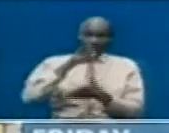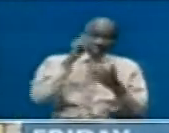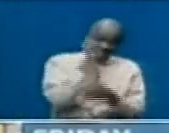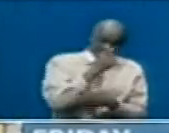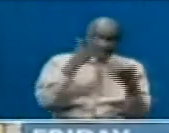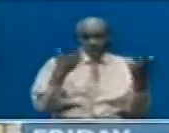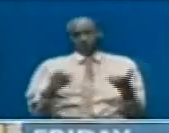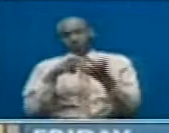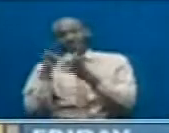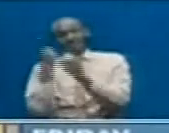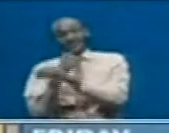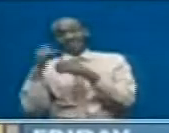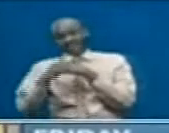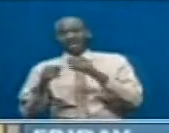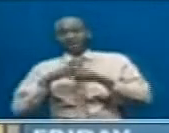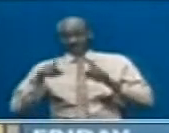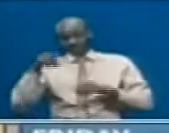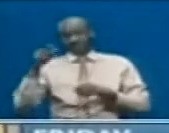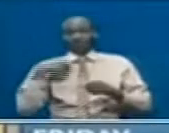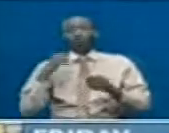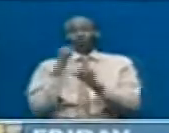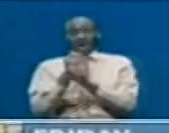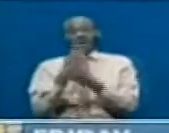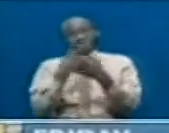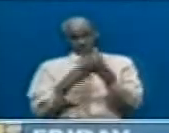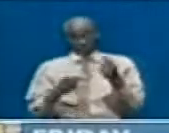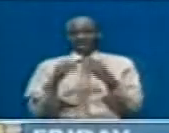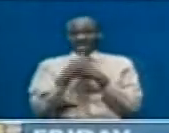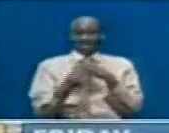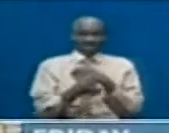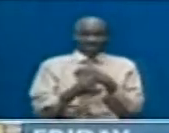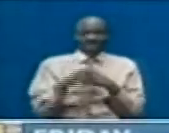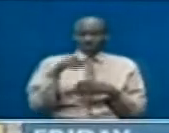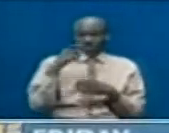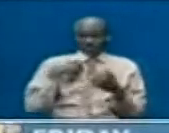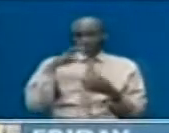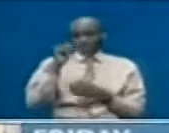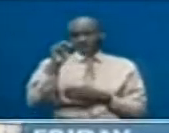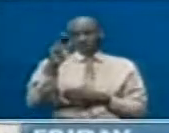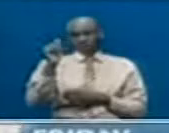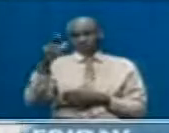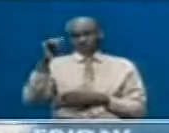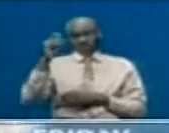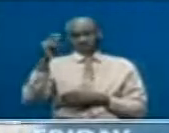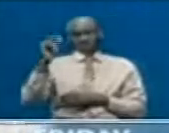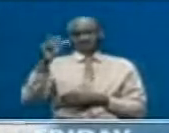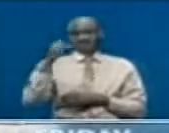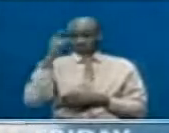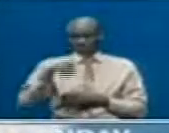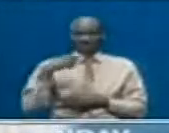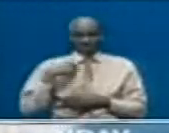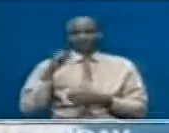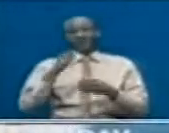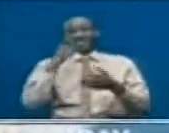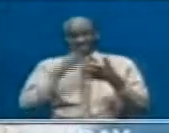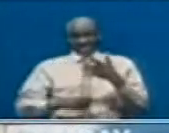or Mauritius, so long as they operate in both countries. The low rates charged by Mauritius therefore makes it attractive to multinationals, and Tax